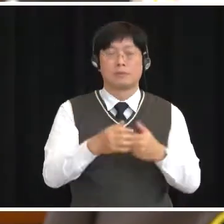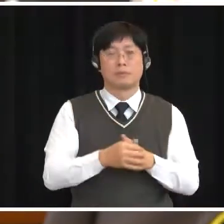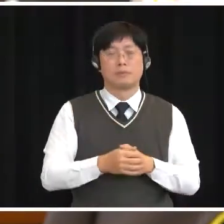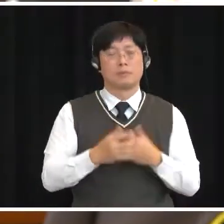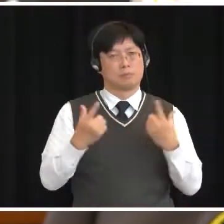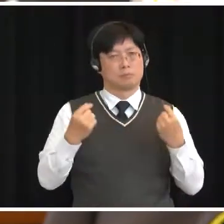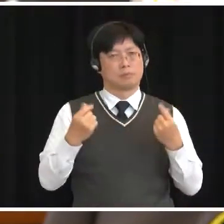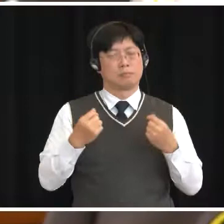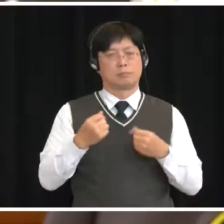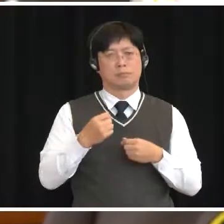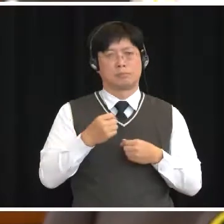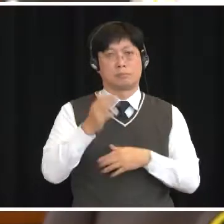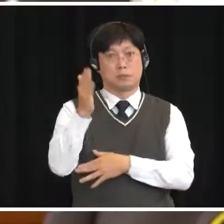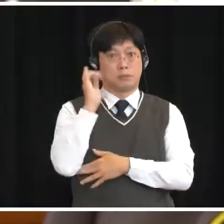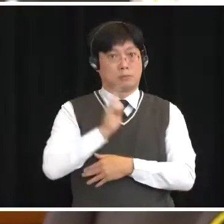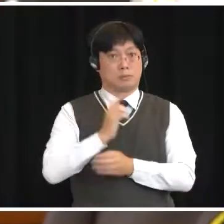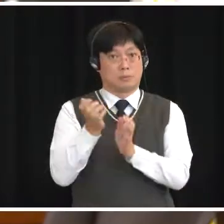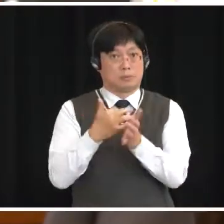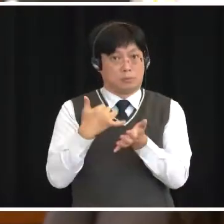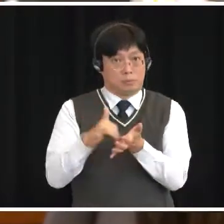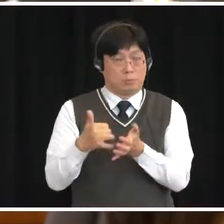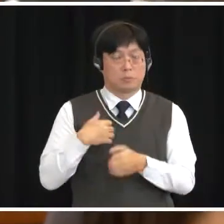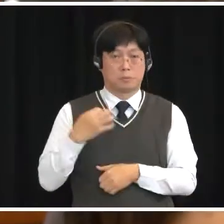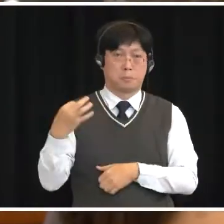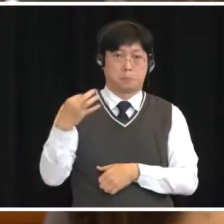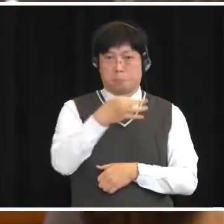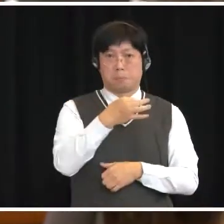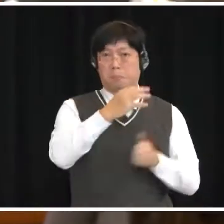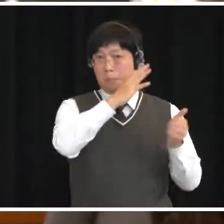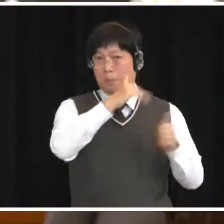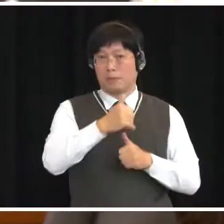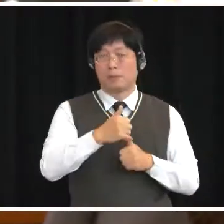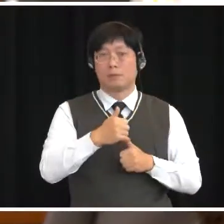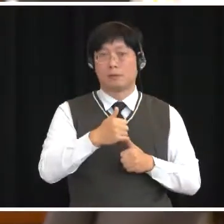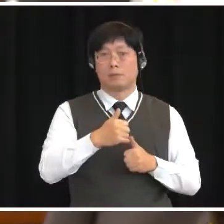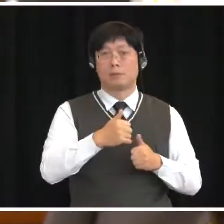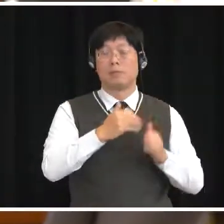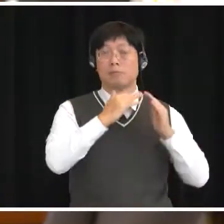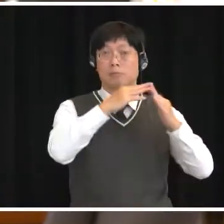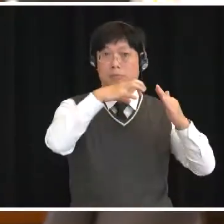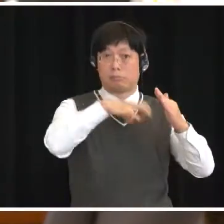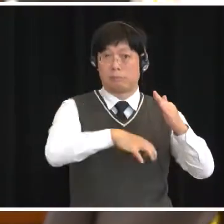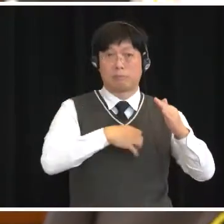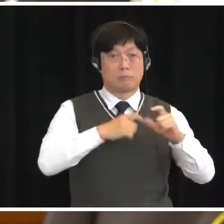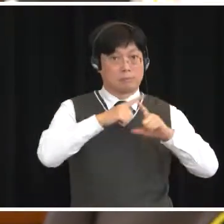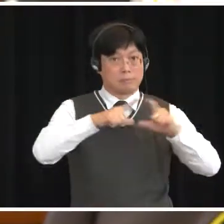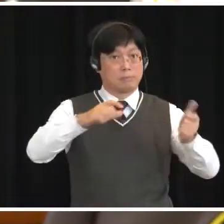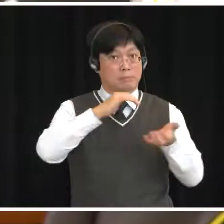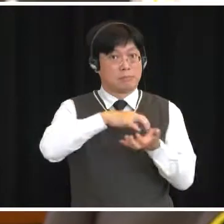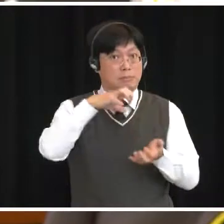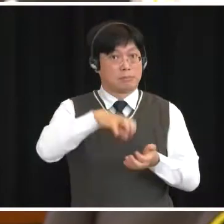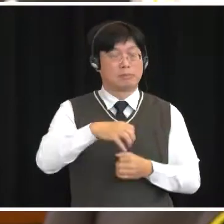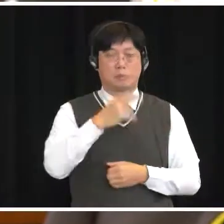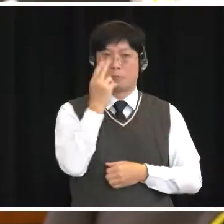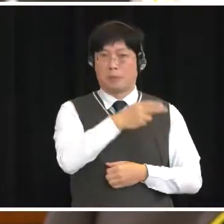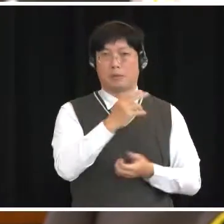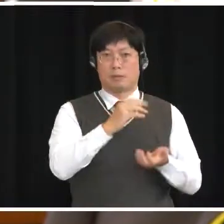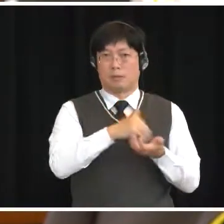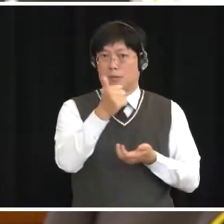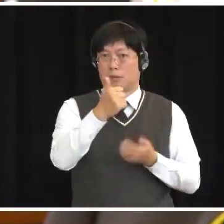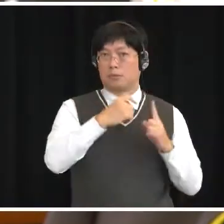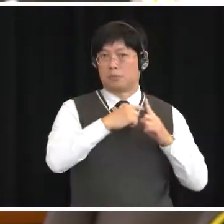IDS. Moreover, again, through government's budget allocation,